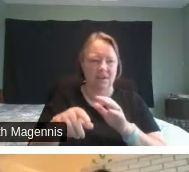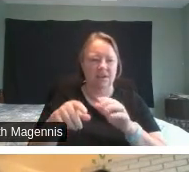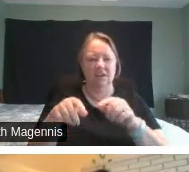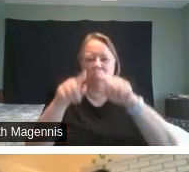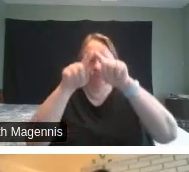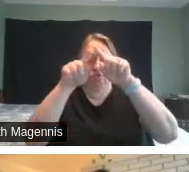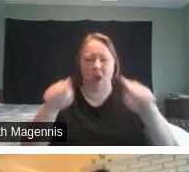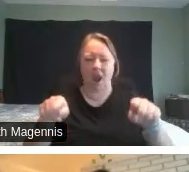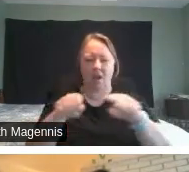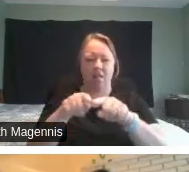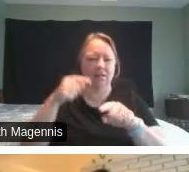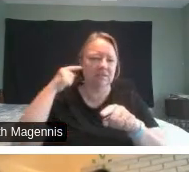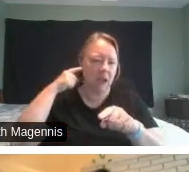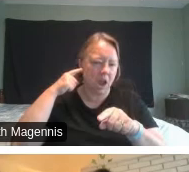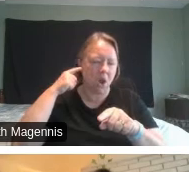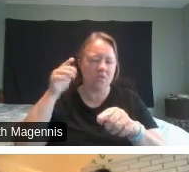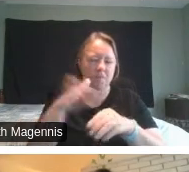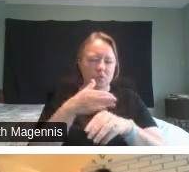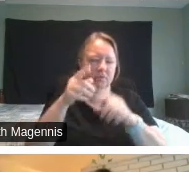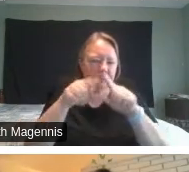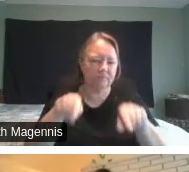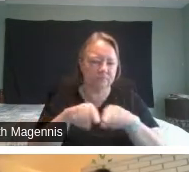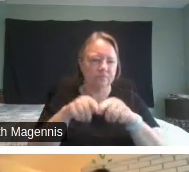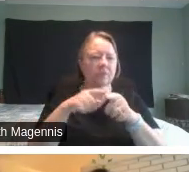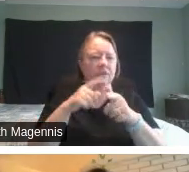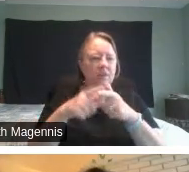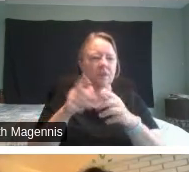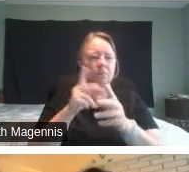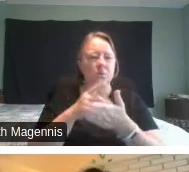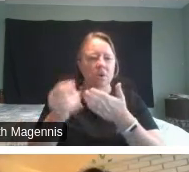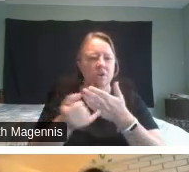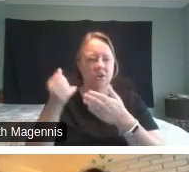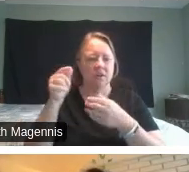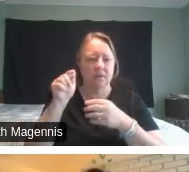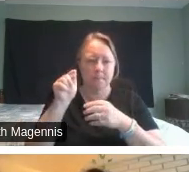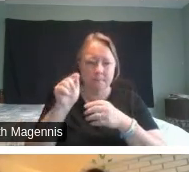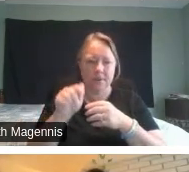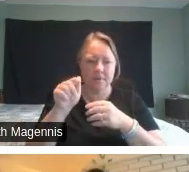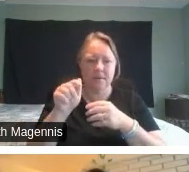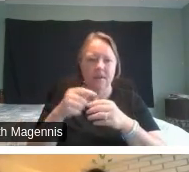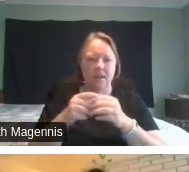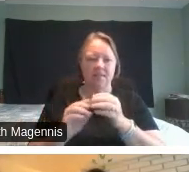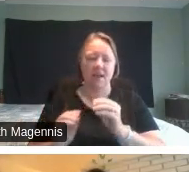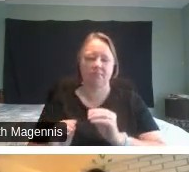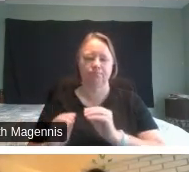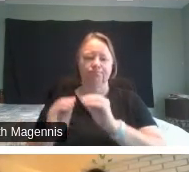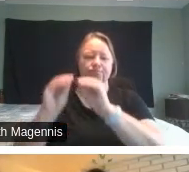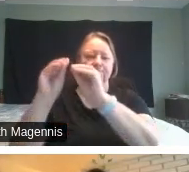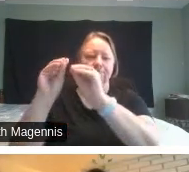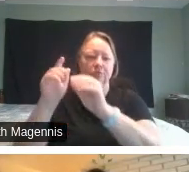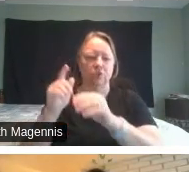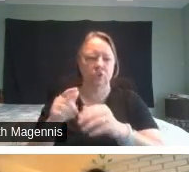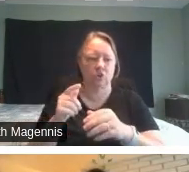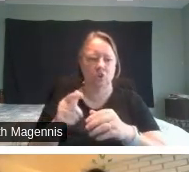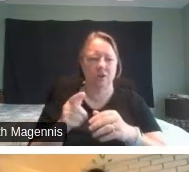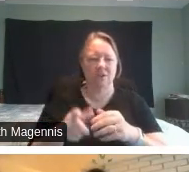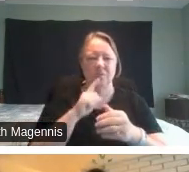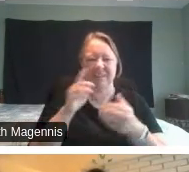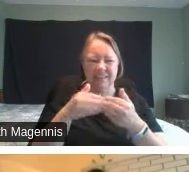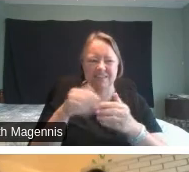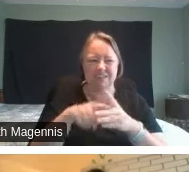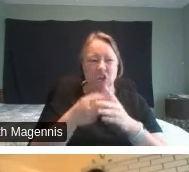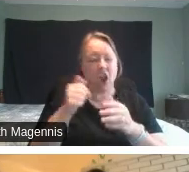move 150 steps. So I'm running both projects, tap the button, boom. That is, and so it's a low floor, easy to get started. Here's